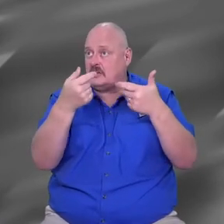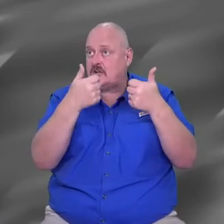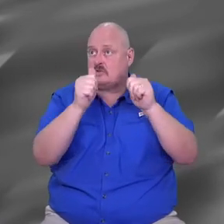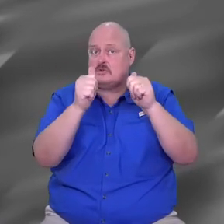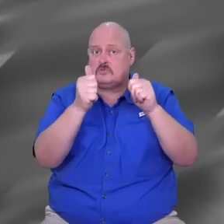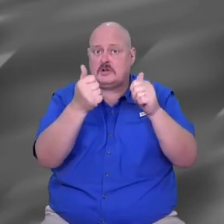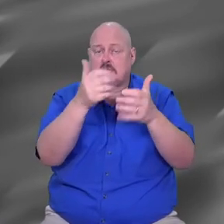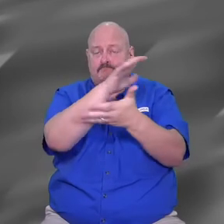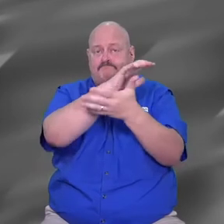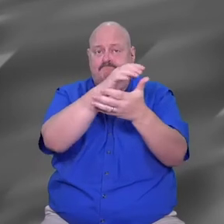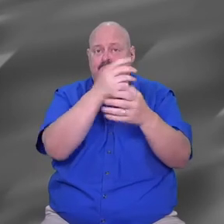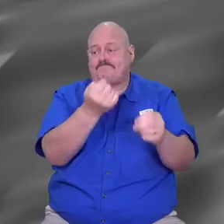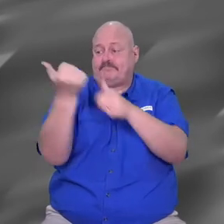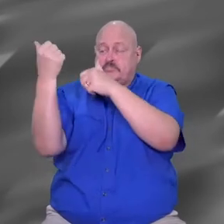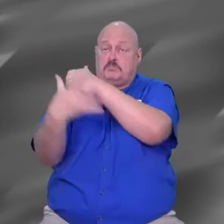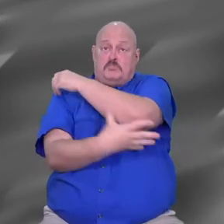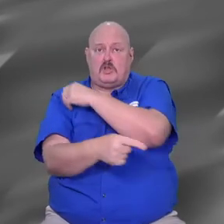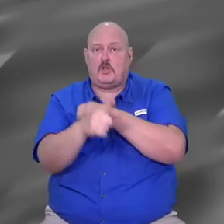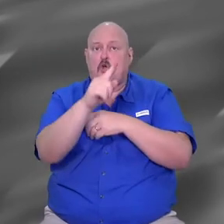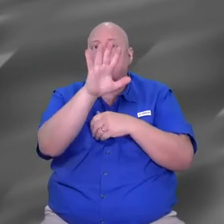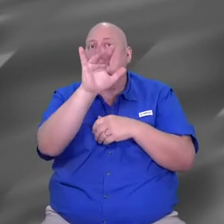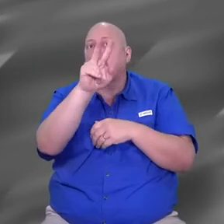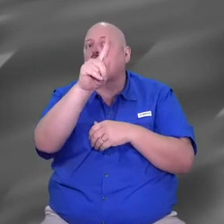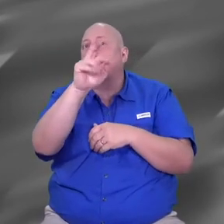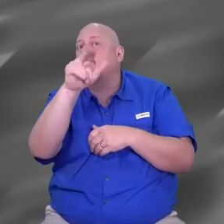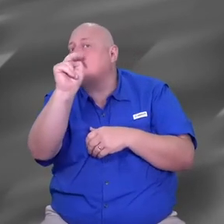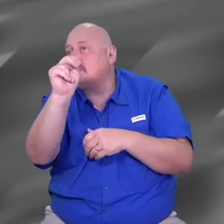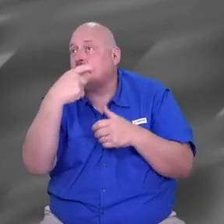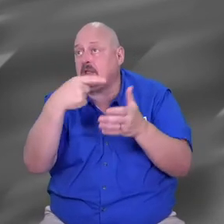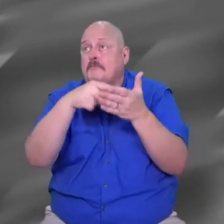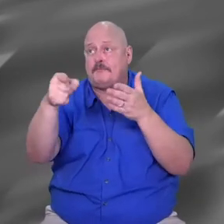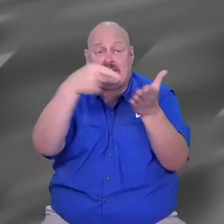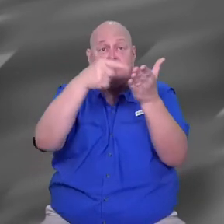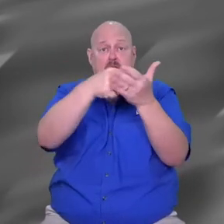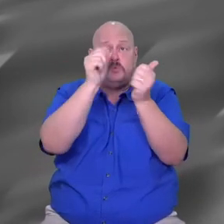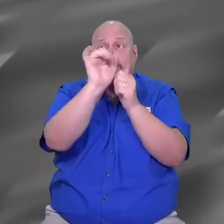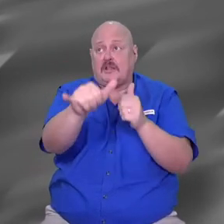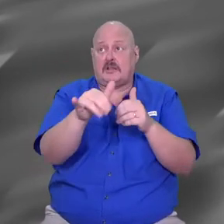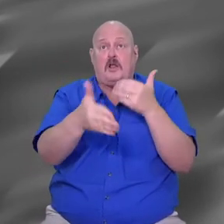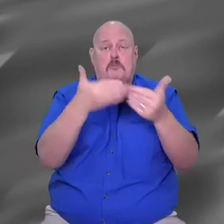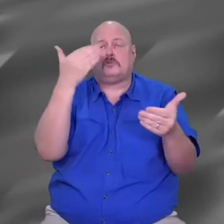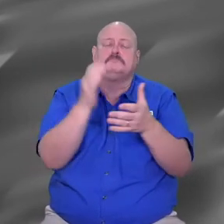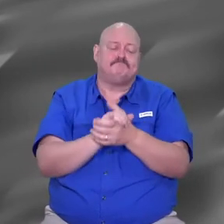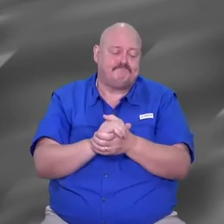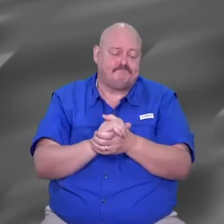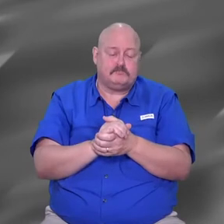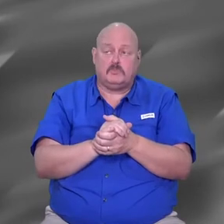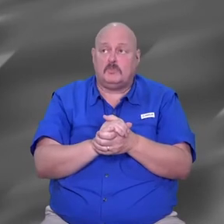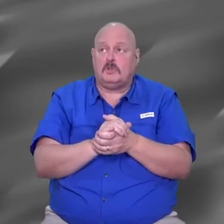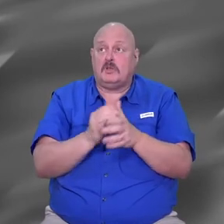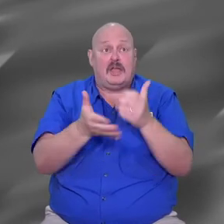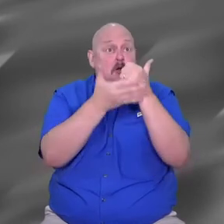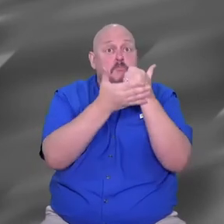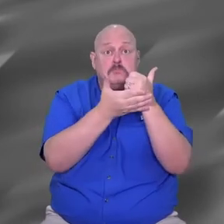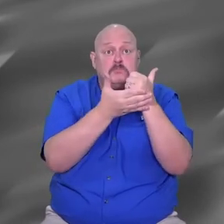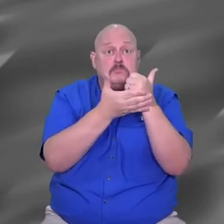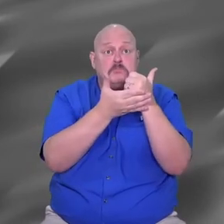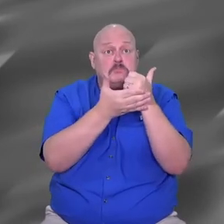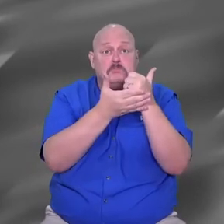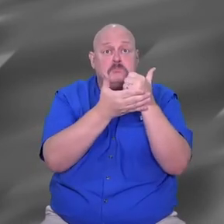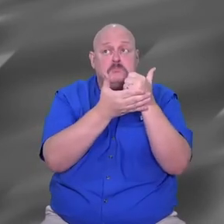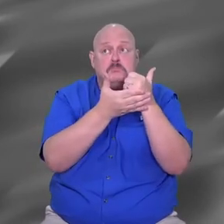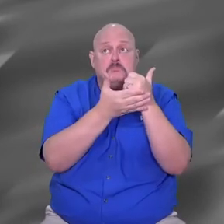poverty. $25 trillion. You know we could pay off the debt with that, right? Or almost. Has it helped?